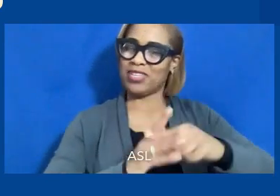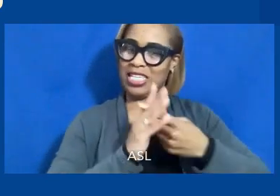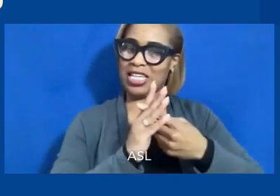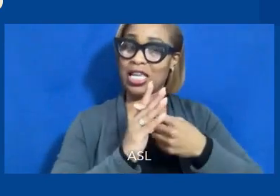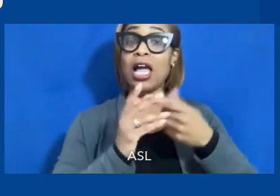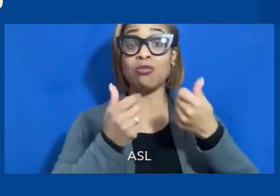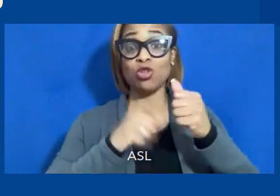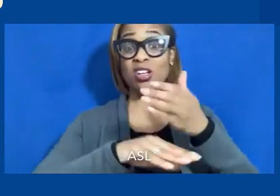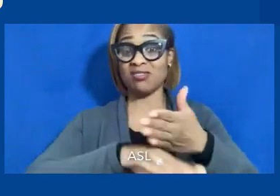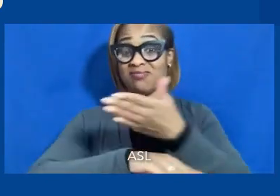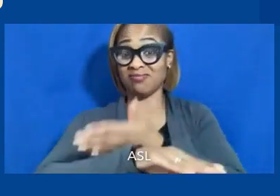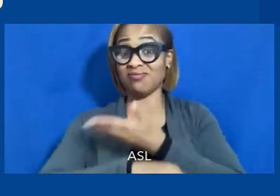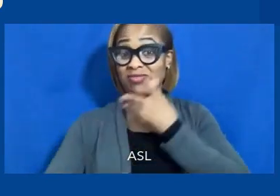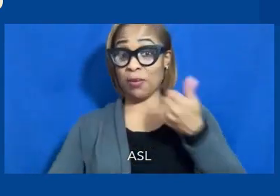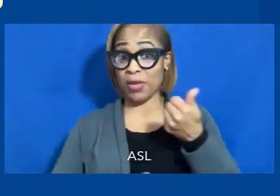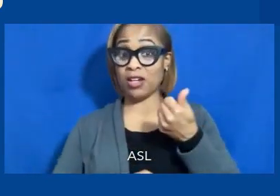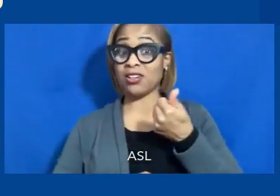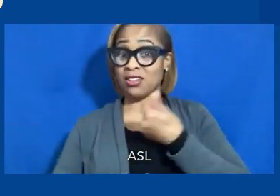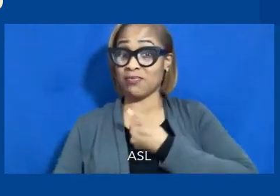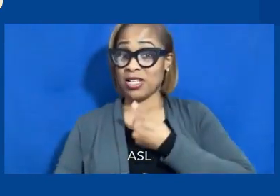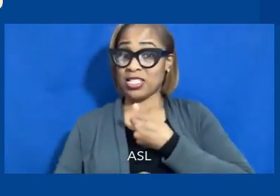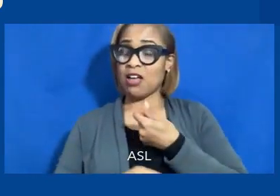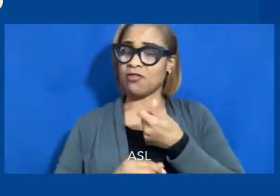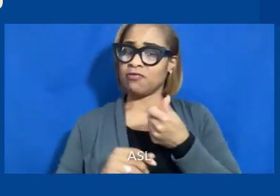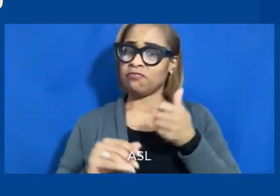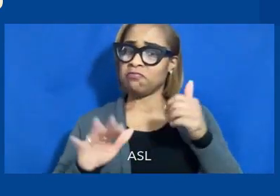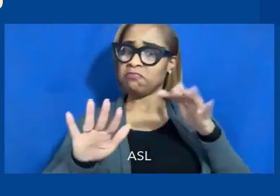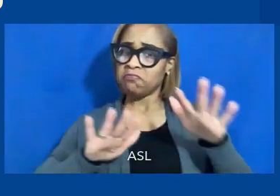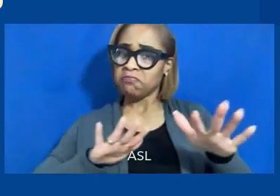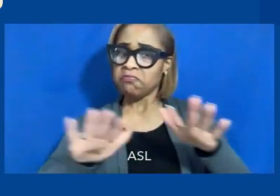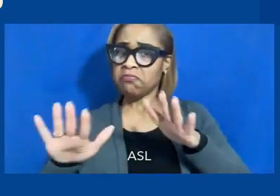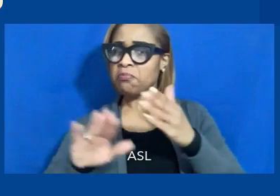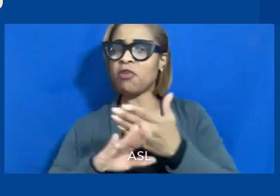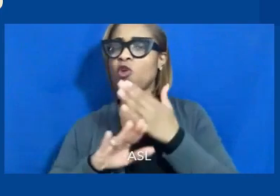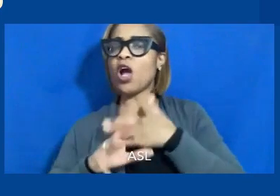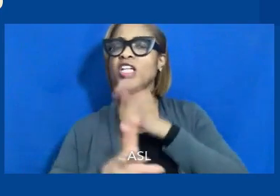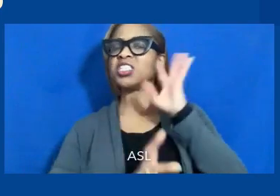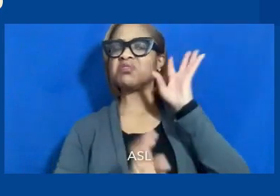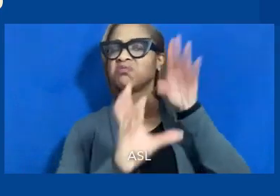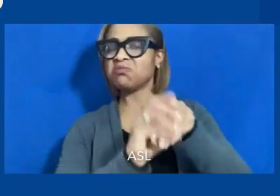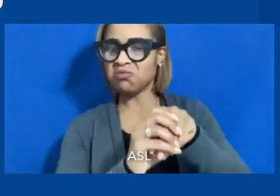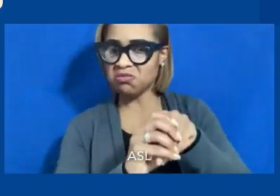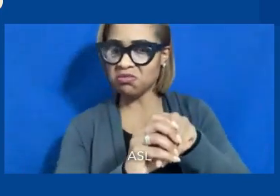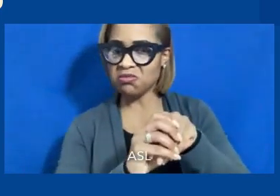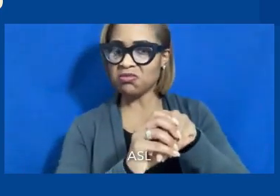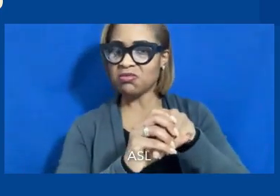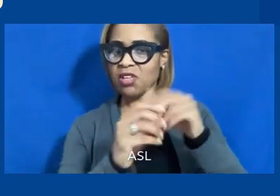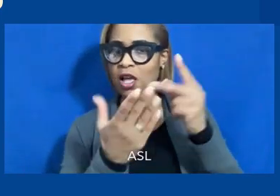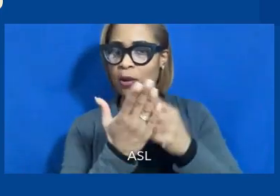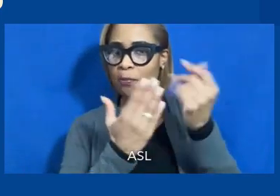at taking a little bit more time before I jump into something so